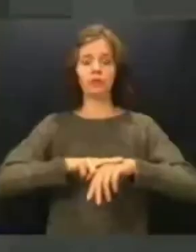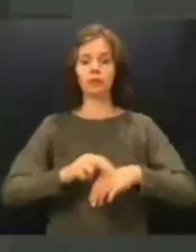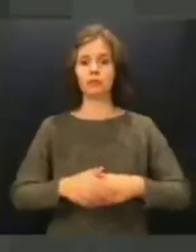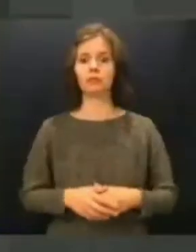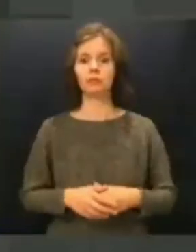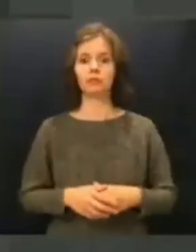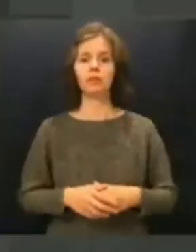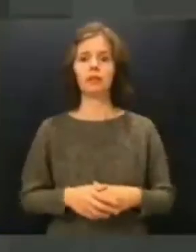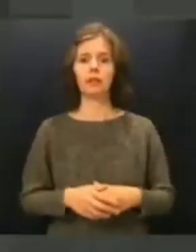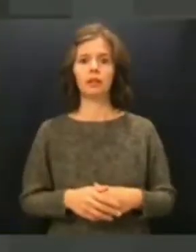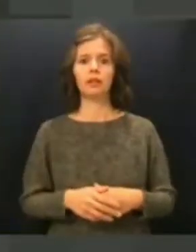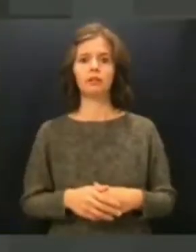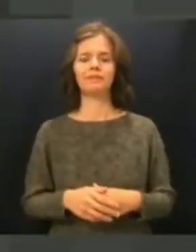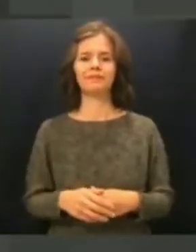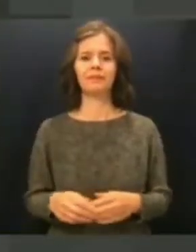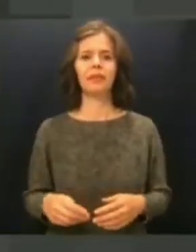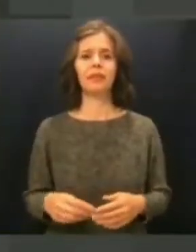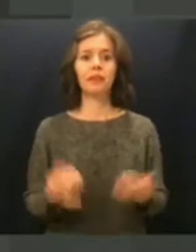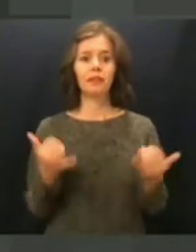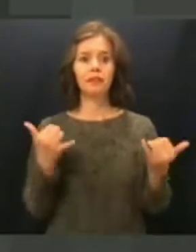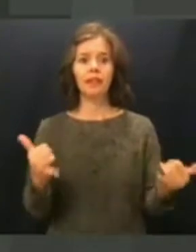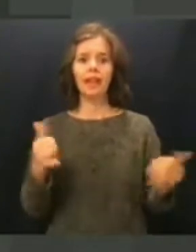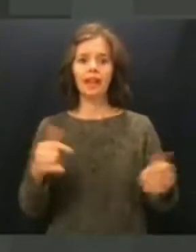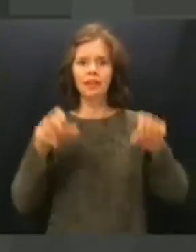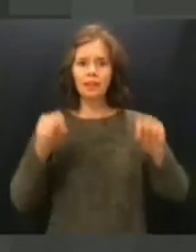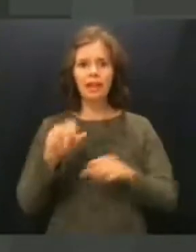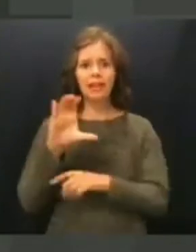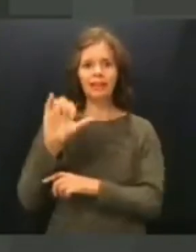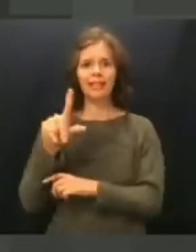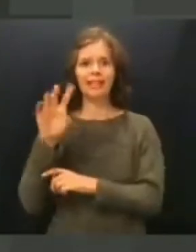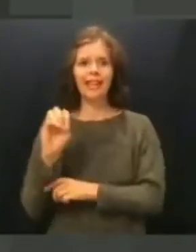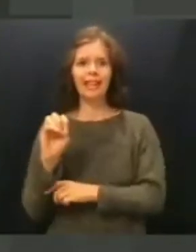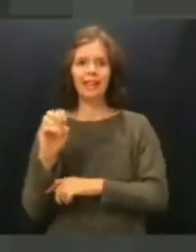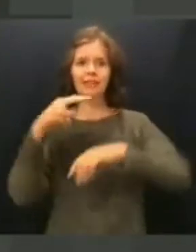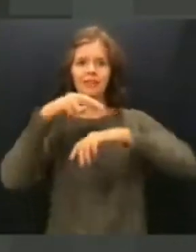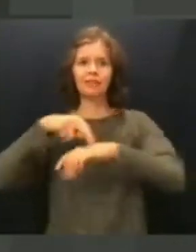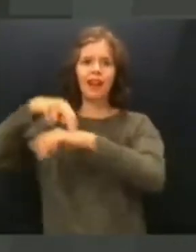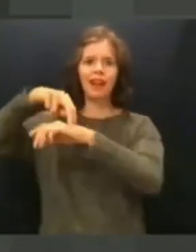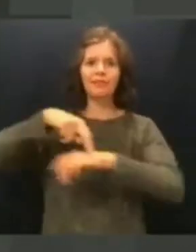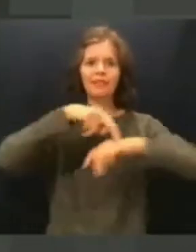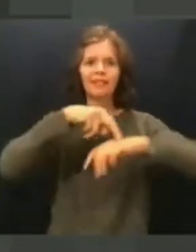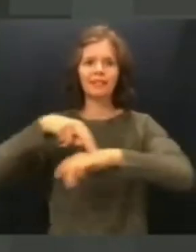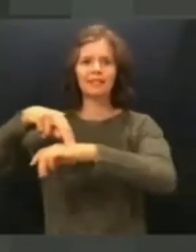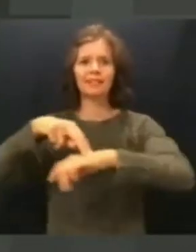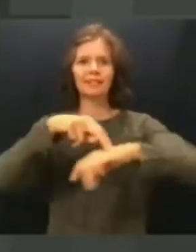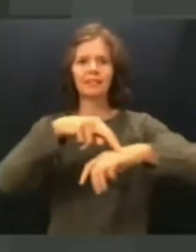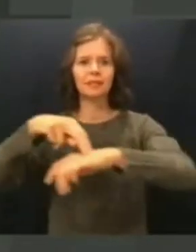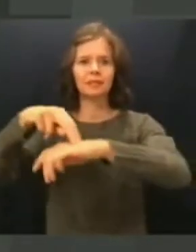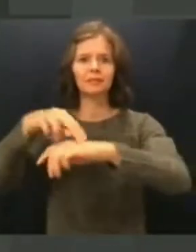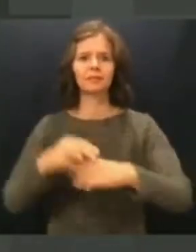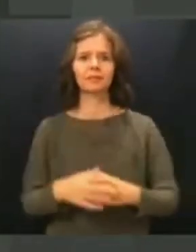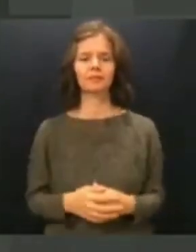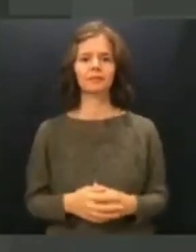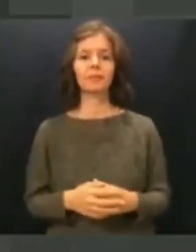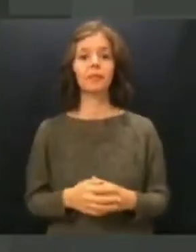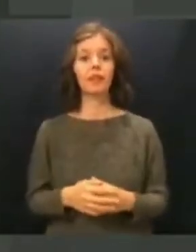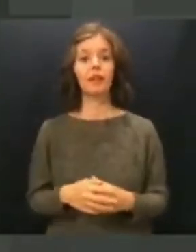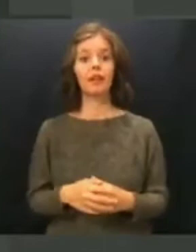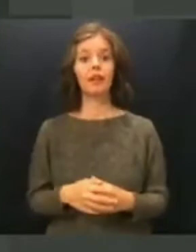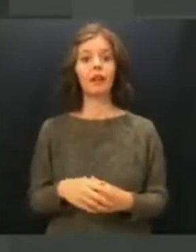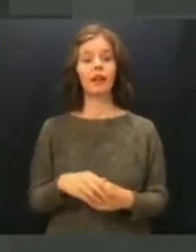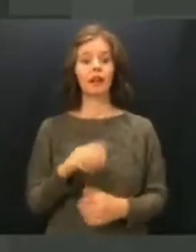underground. You can actually go cave rafting. Yeah, so you'll see in a bit that our player here will